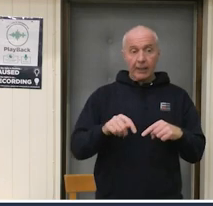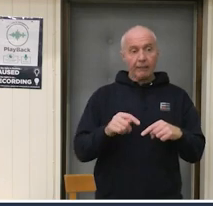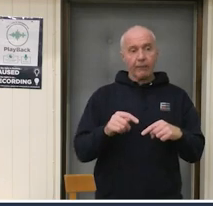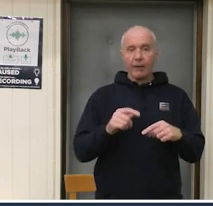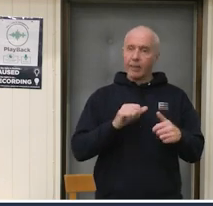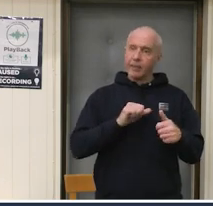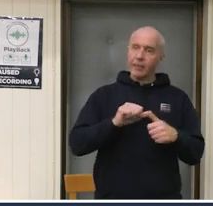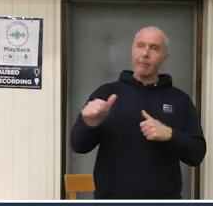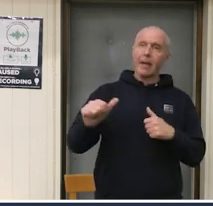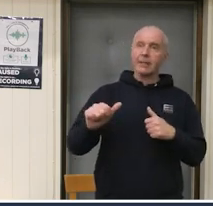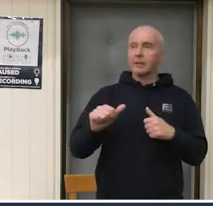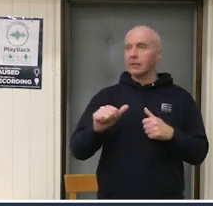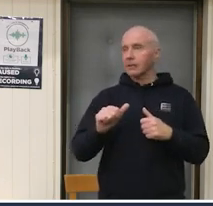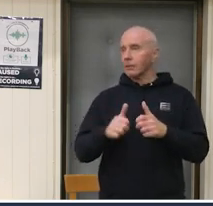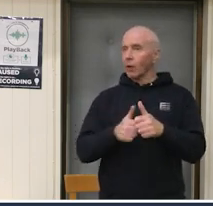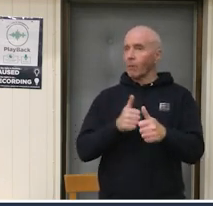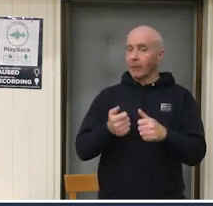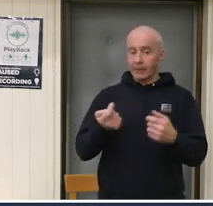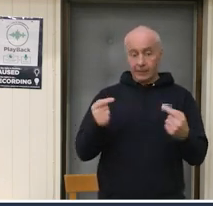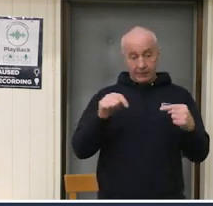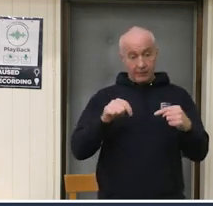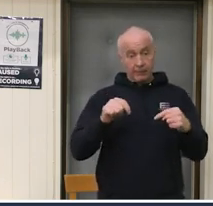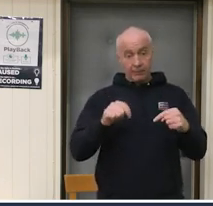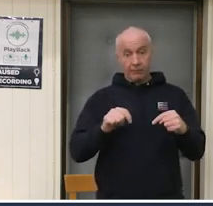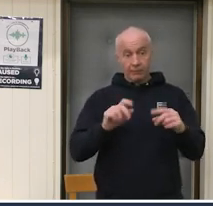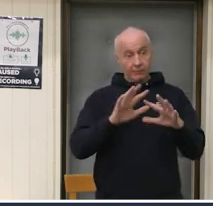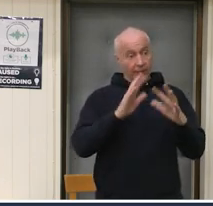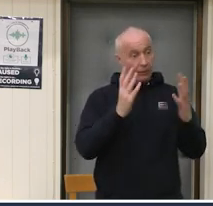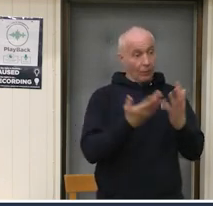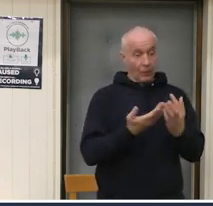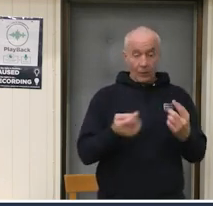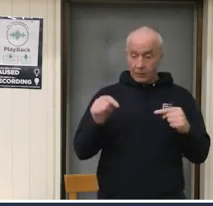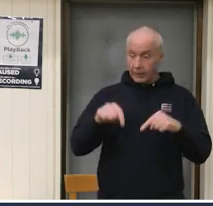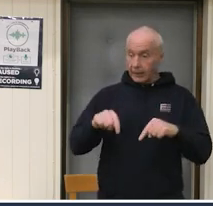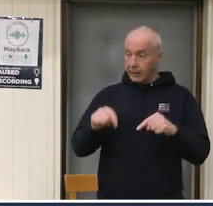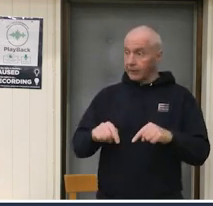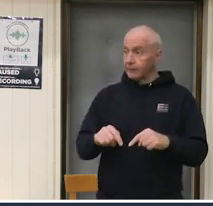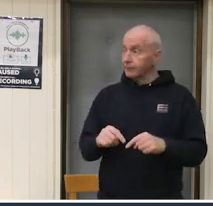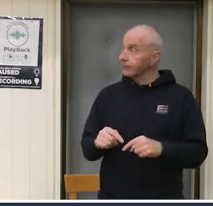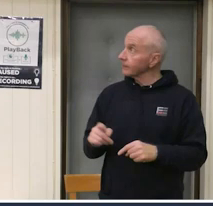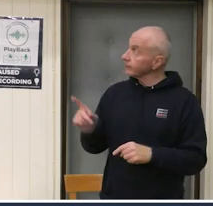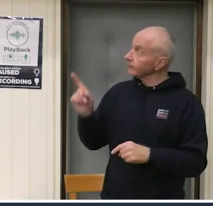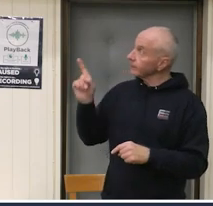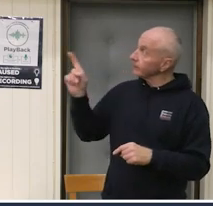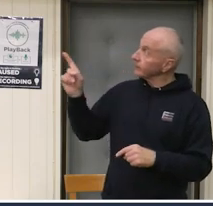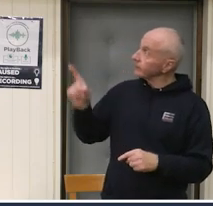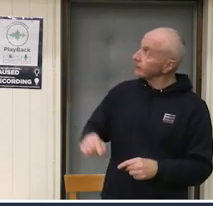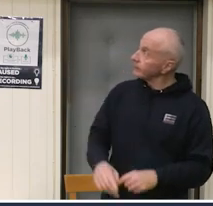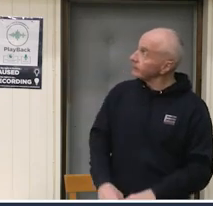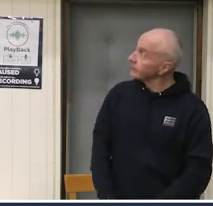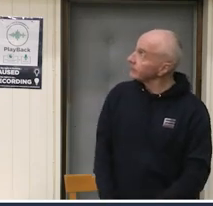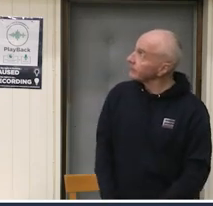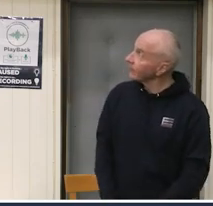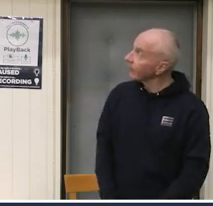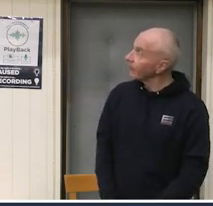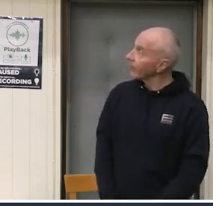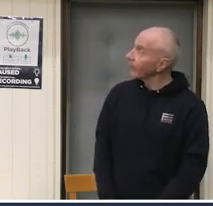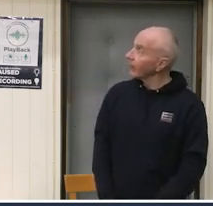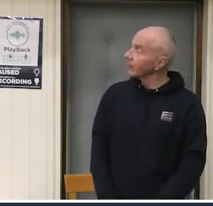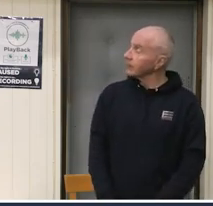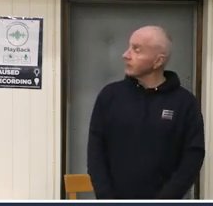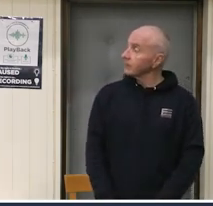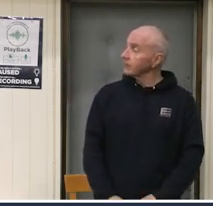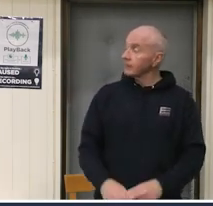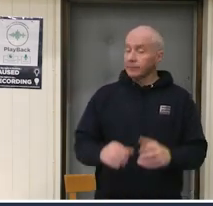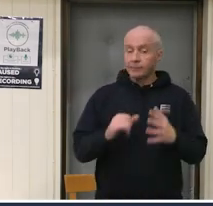companies in the world here. Particularly, Tokamak Energy and First Light. They are two homegrown